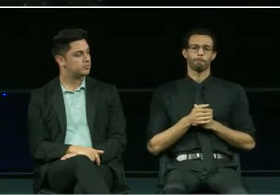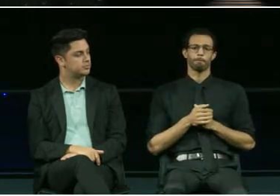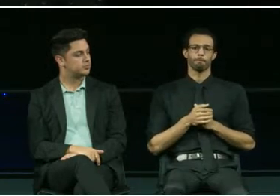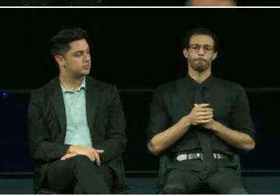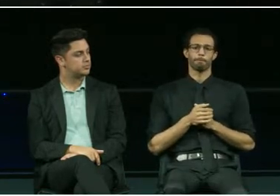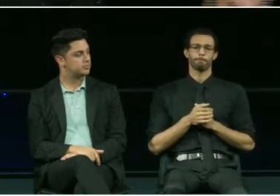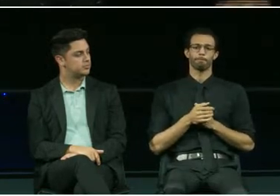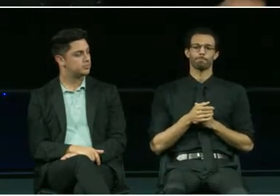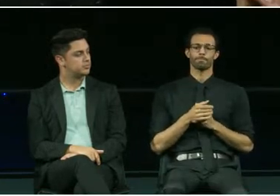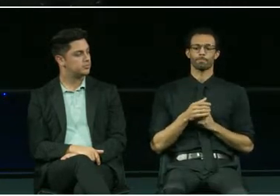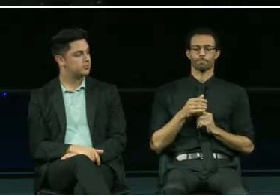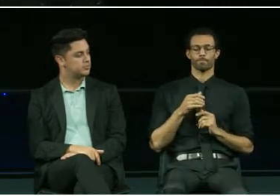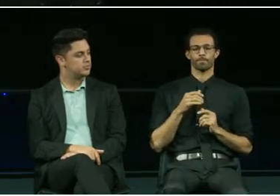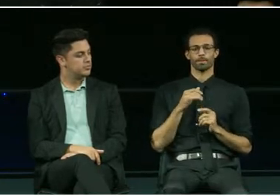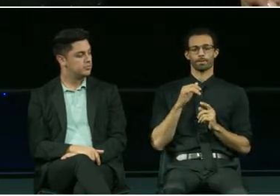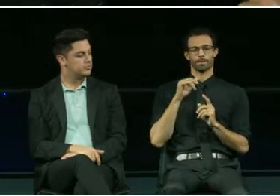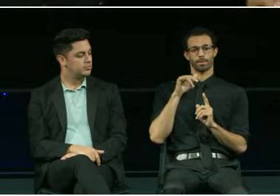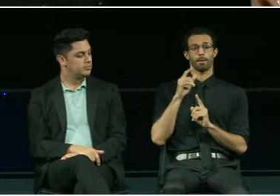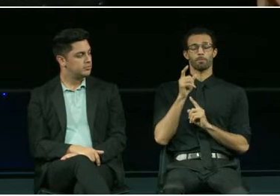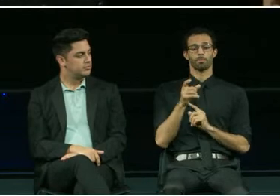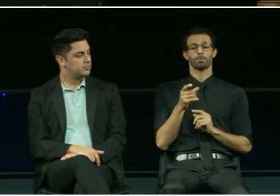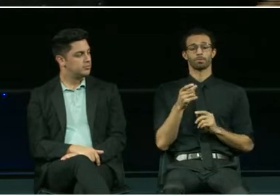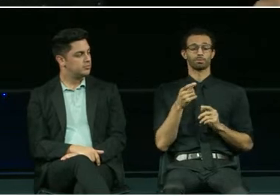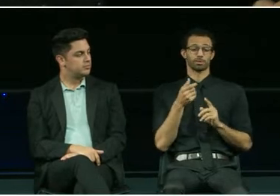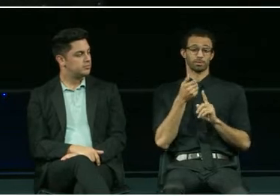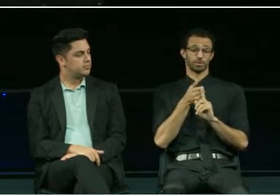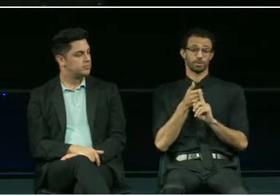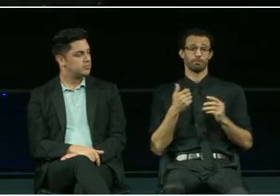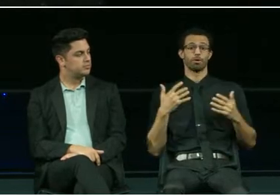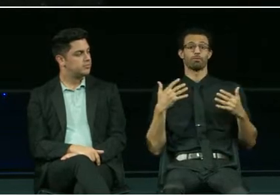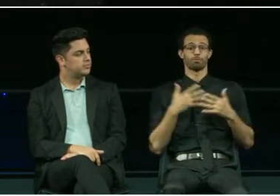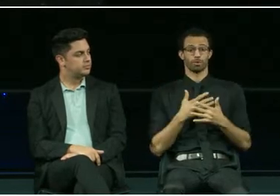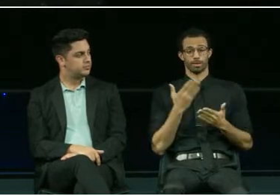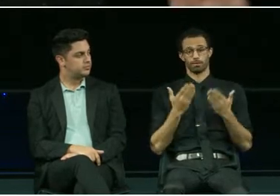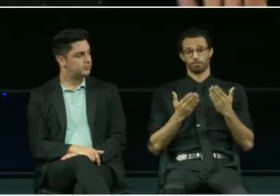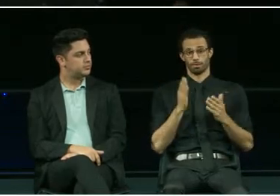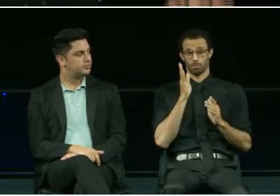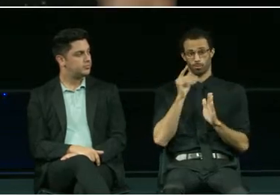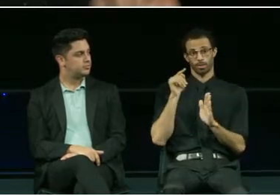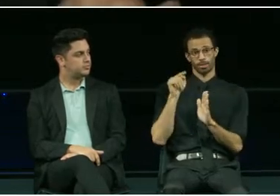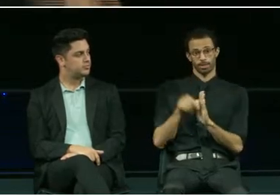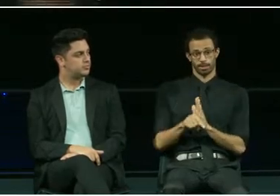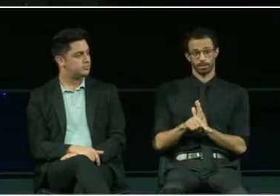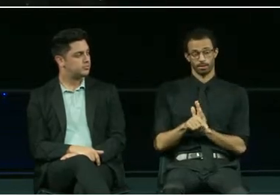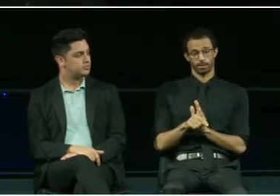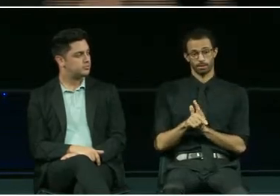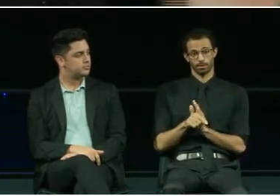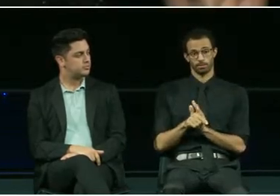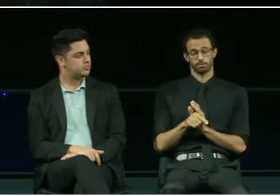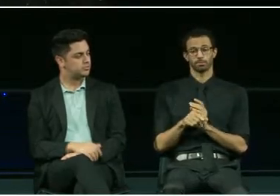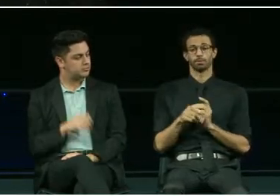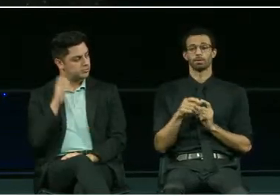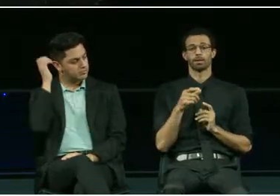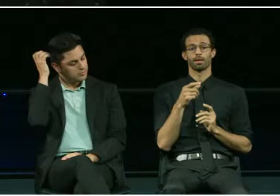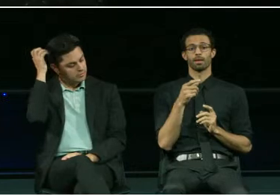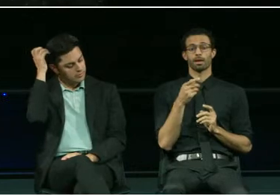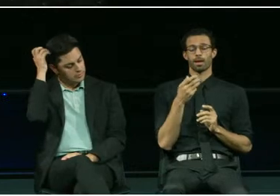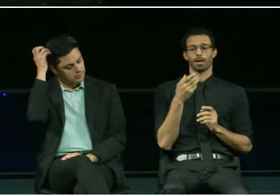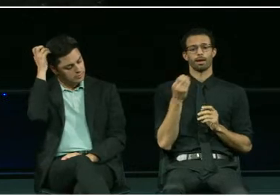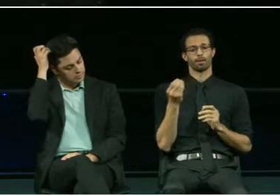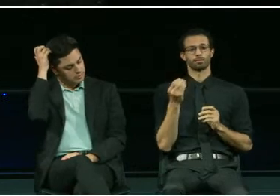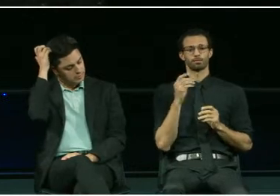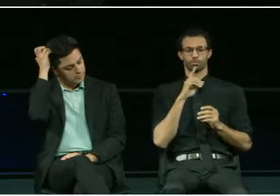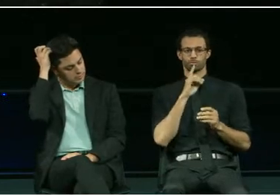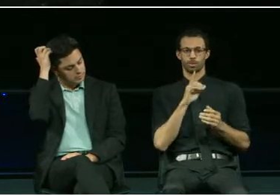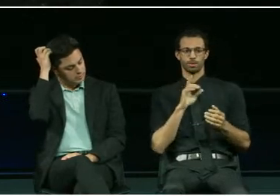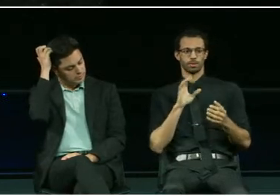it was a point where she was afraid that she was going to be killed. And she was really leaning on the press. And she said to the press, look,